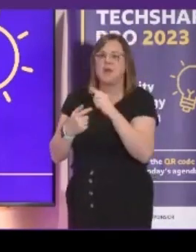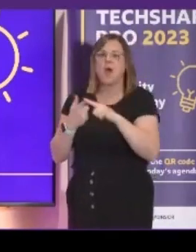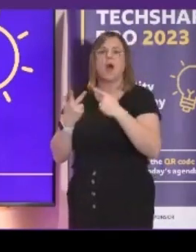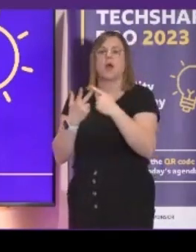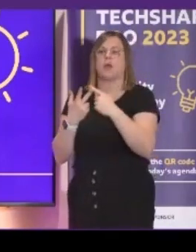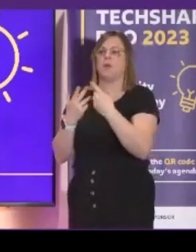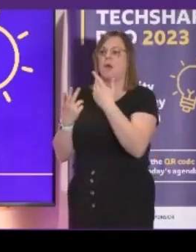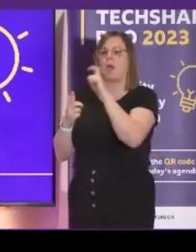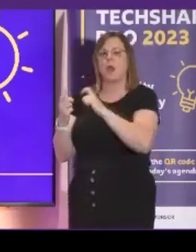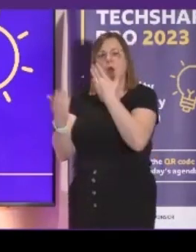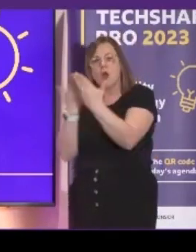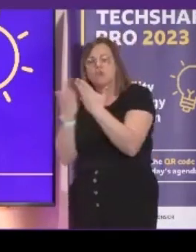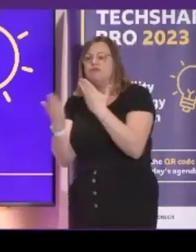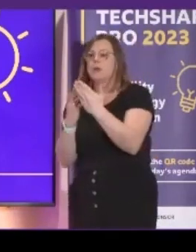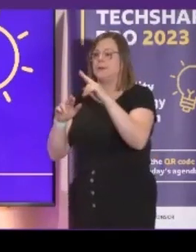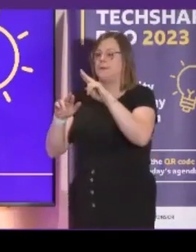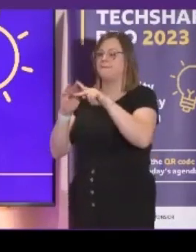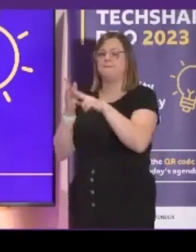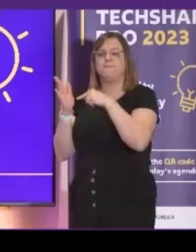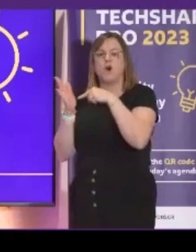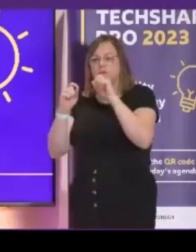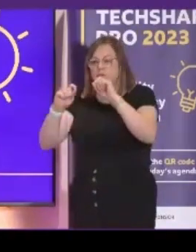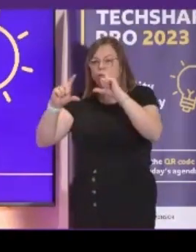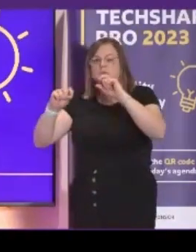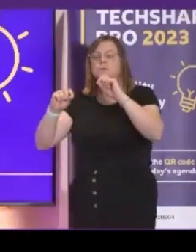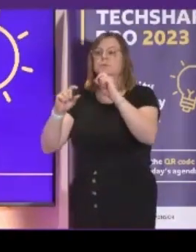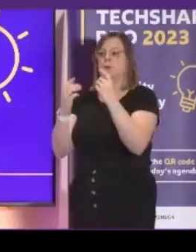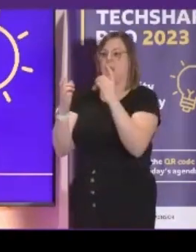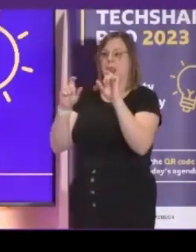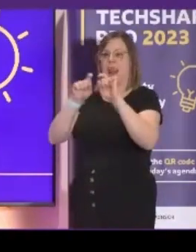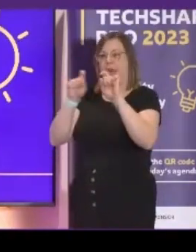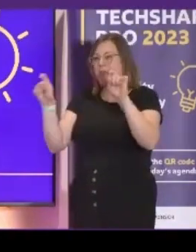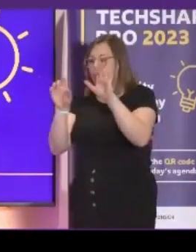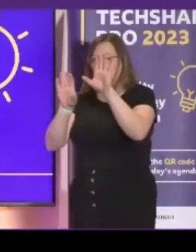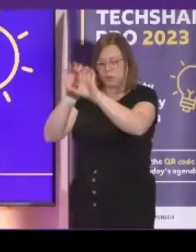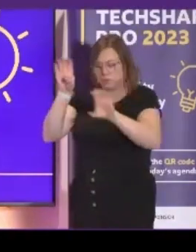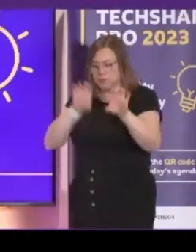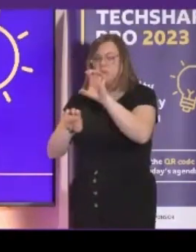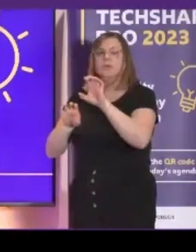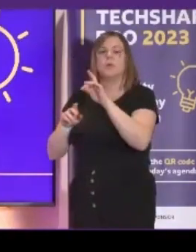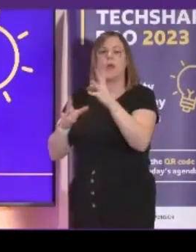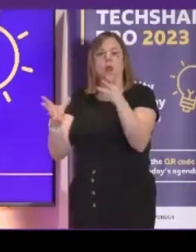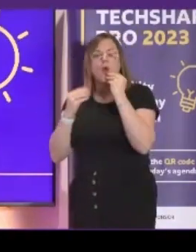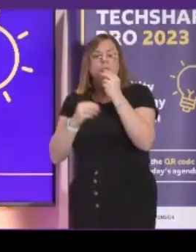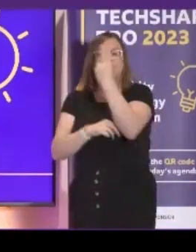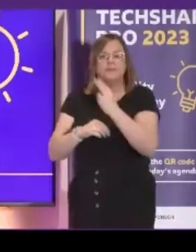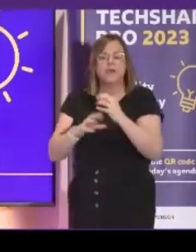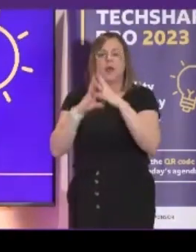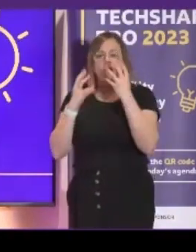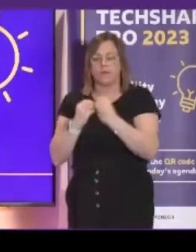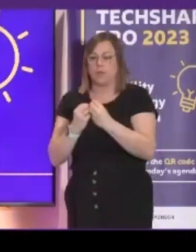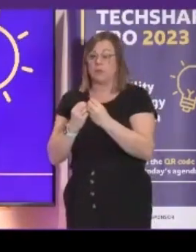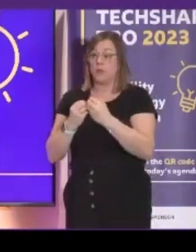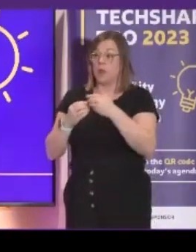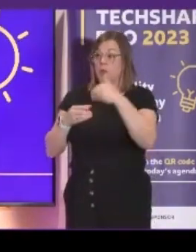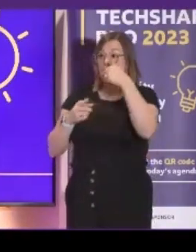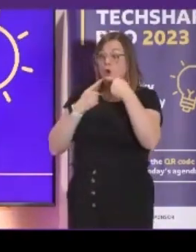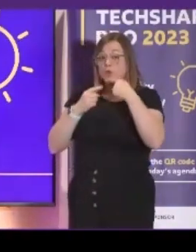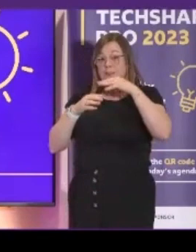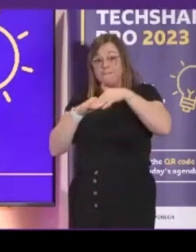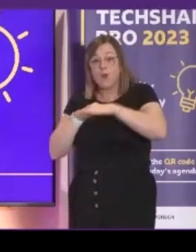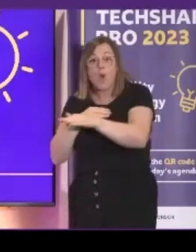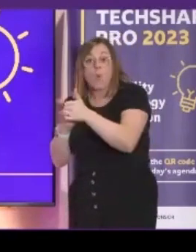font legibility, spacing, layout, the learning design itself, so the flow of the content,